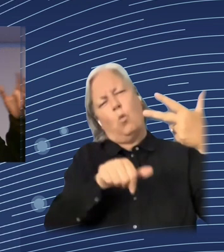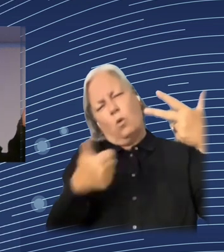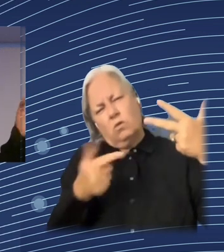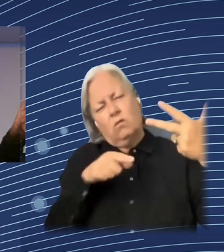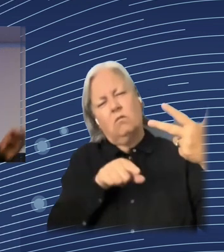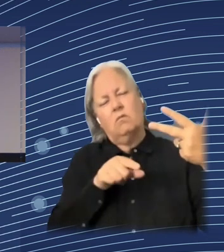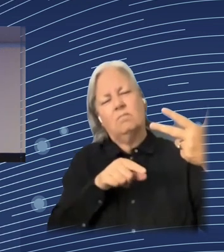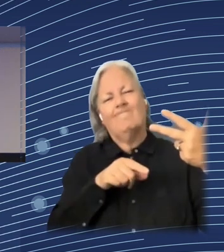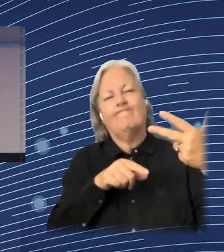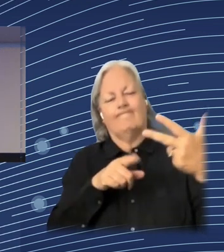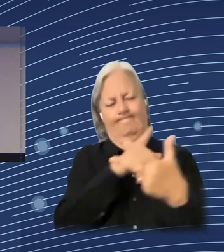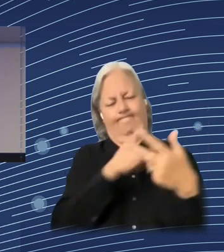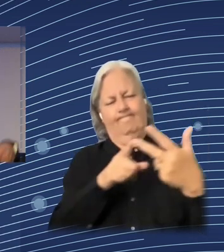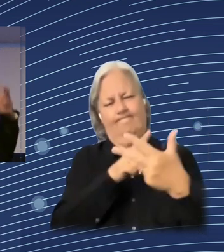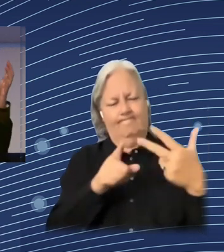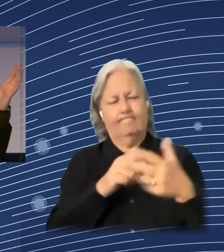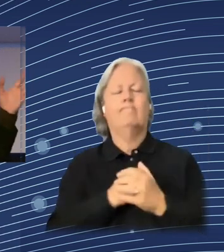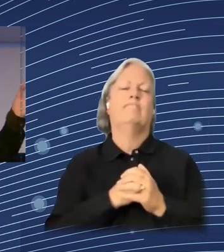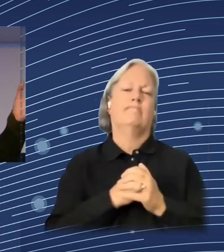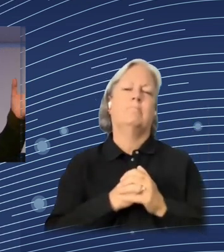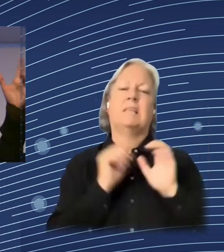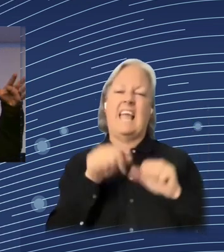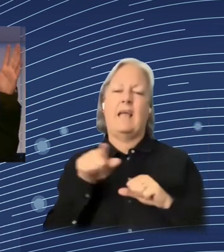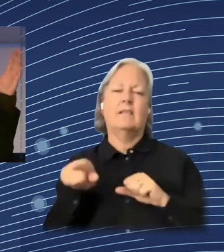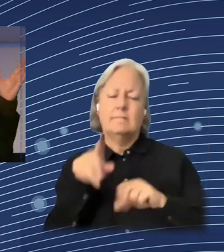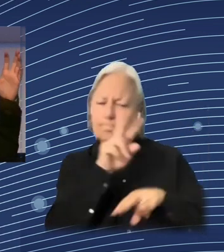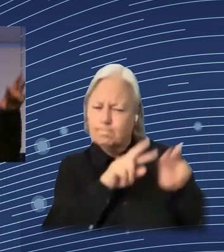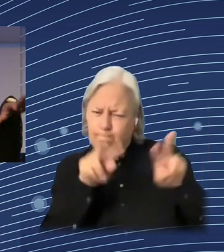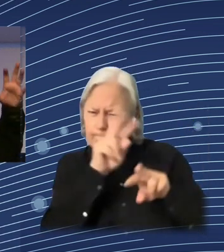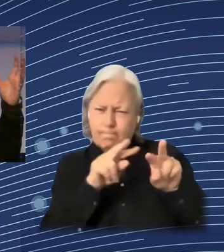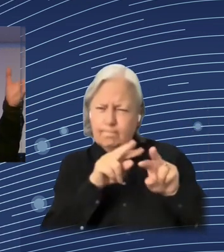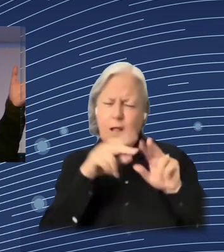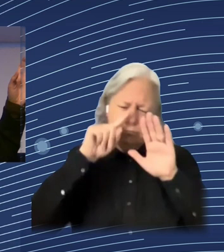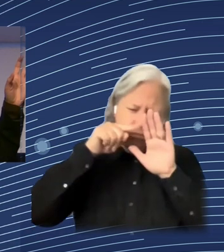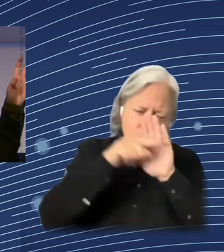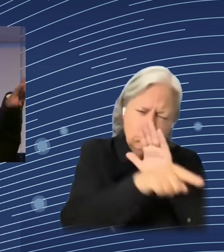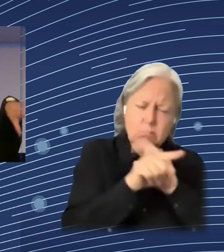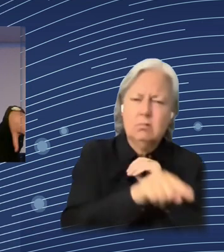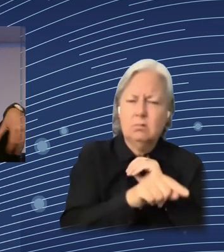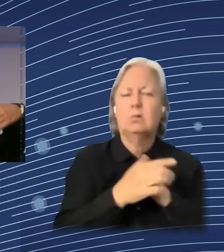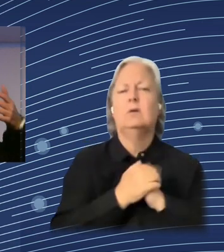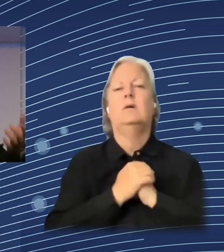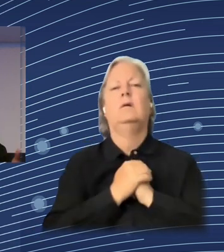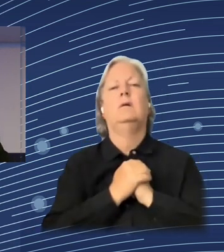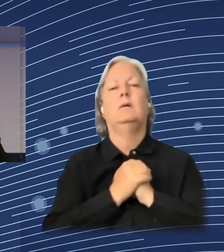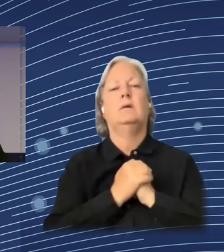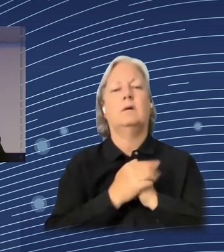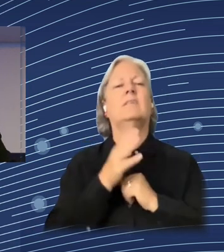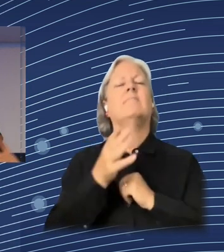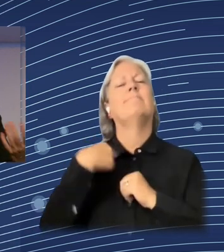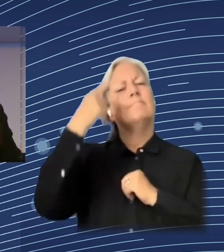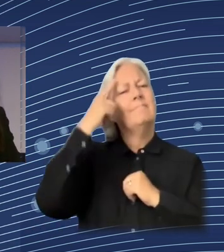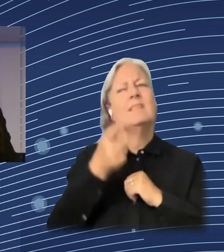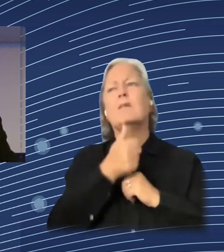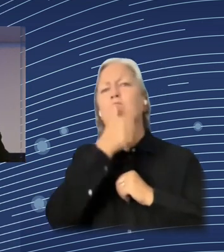included in the different systems analyzed. Then in terms of impact, well, we analyzed in terms of threat to privacy and state surveillance, if